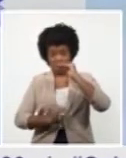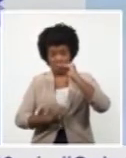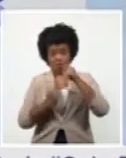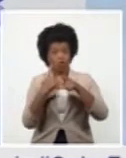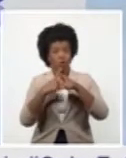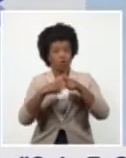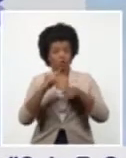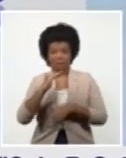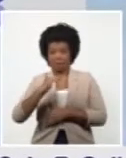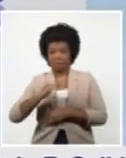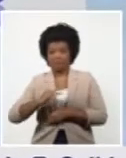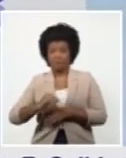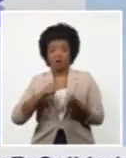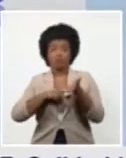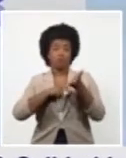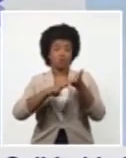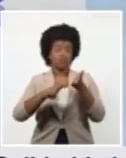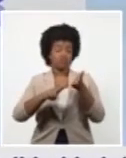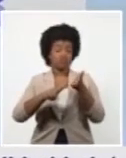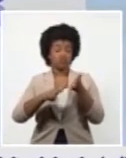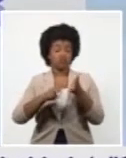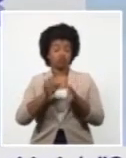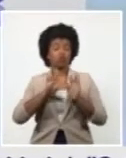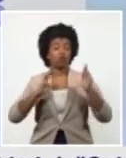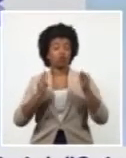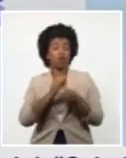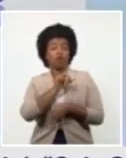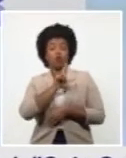place with 0.97.